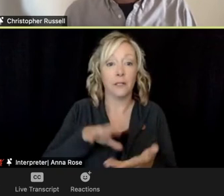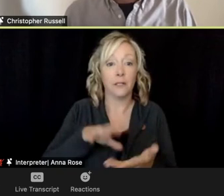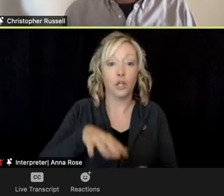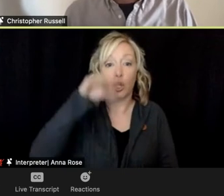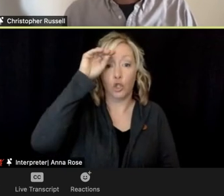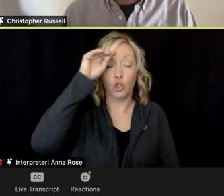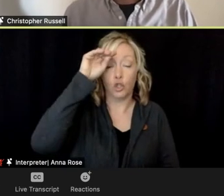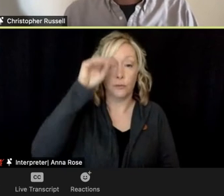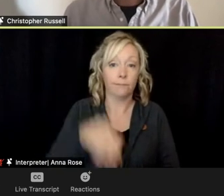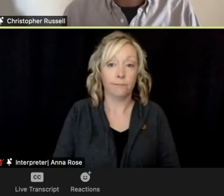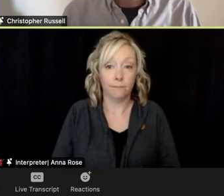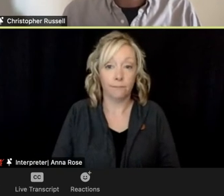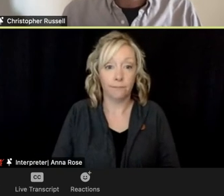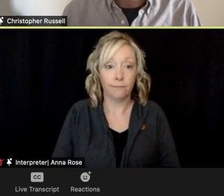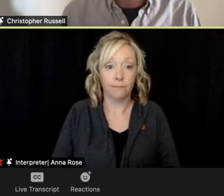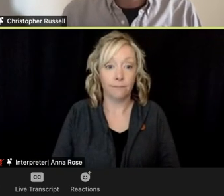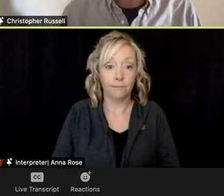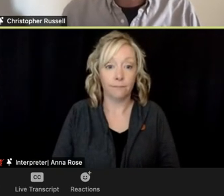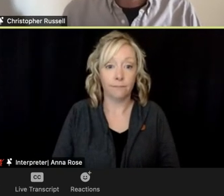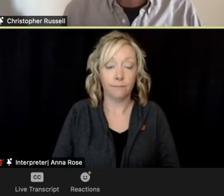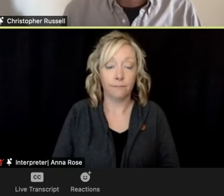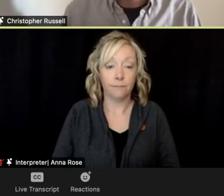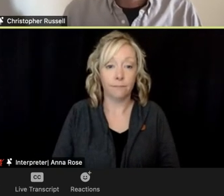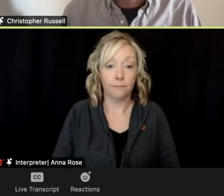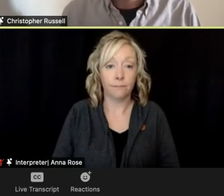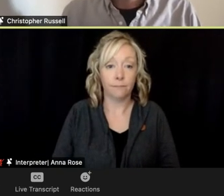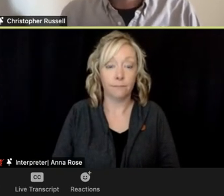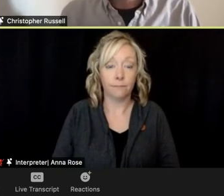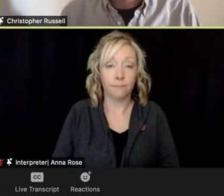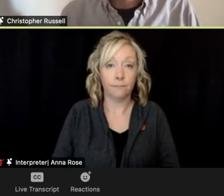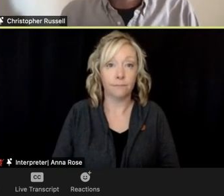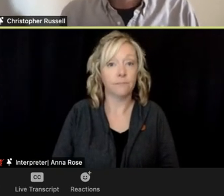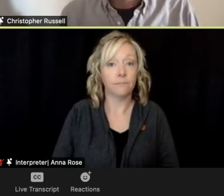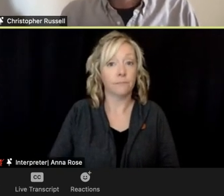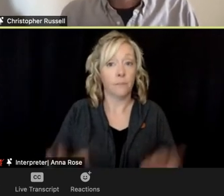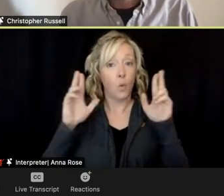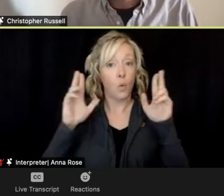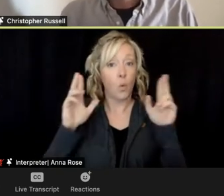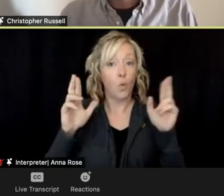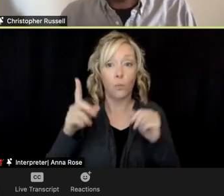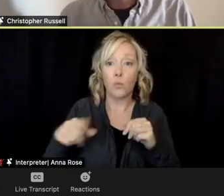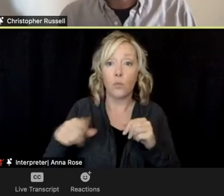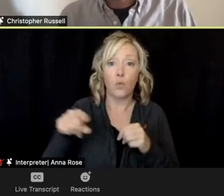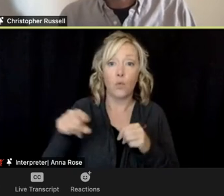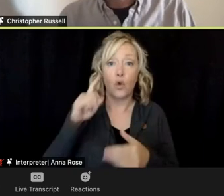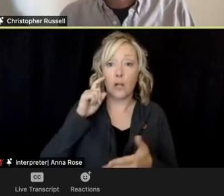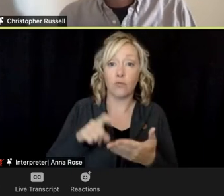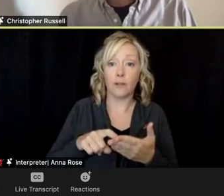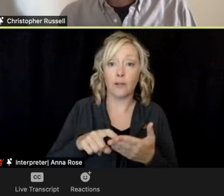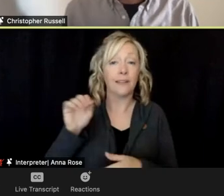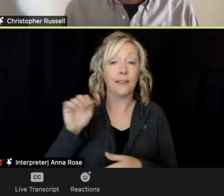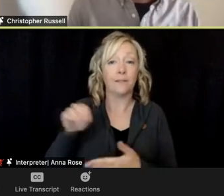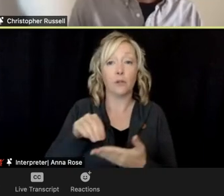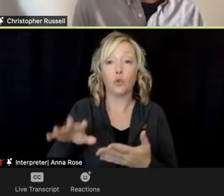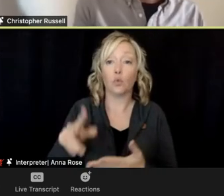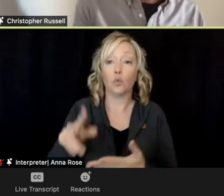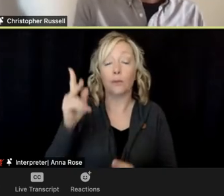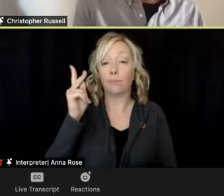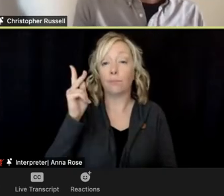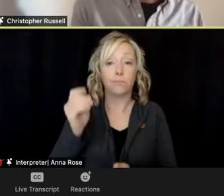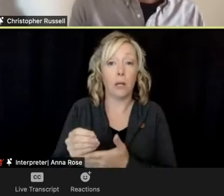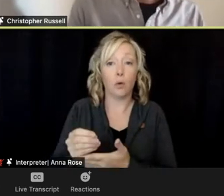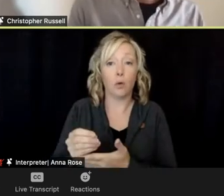And I think frequently, we would all hopefully recognize that a student is not learning when they're passed out, but how often